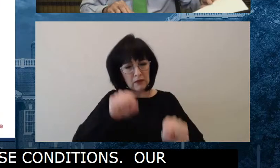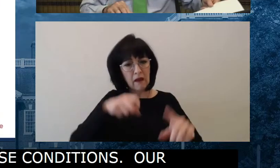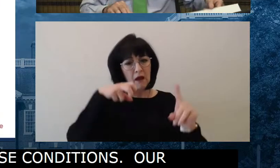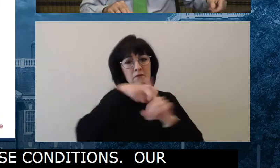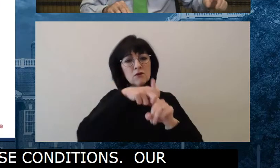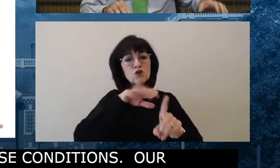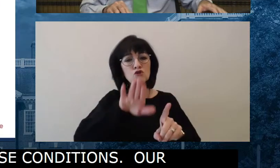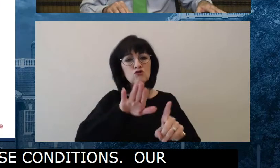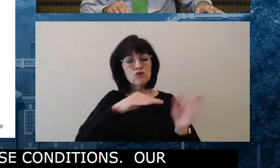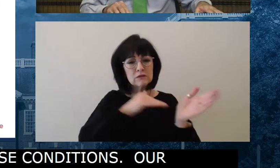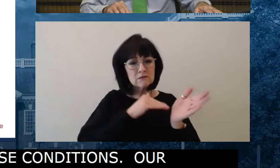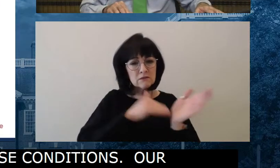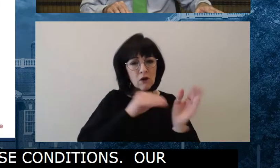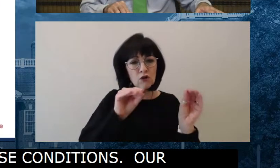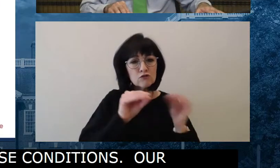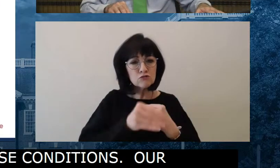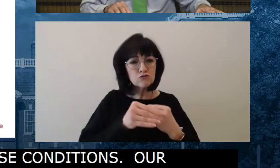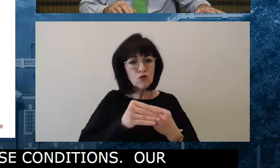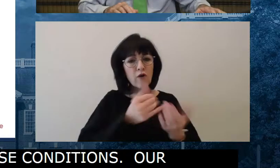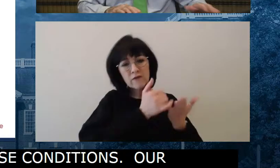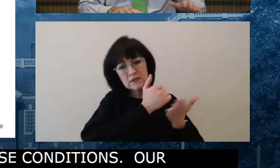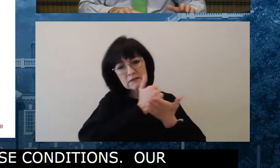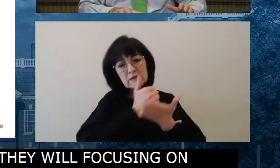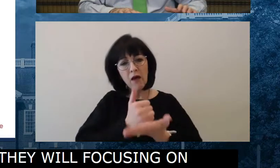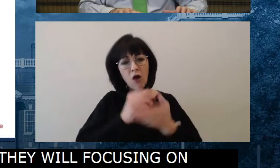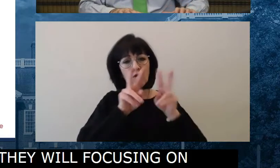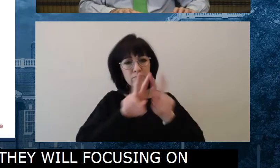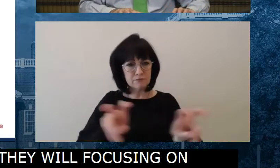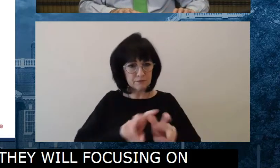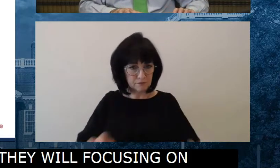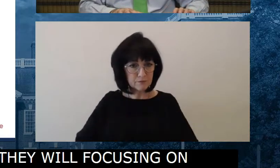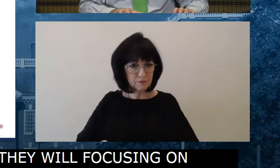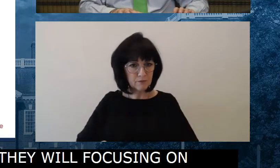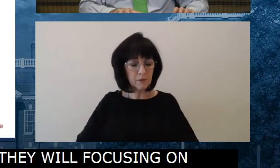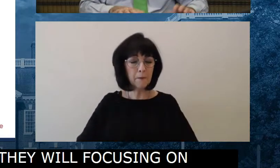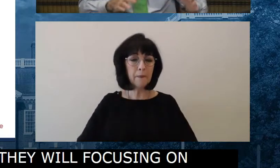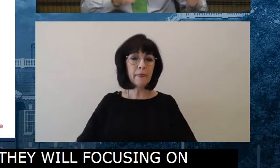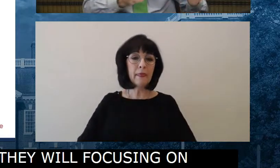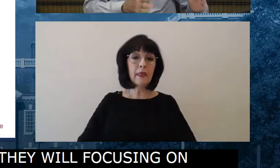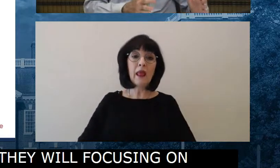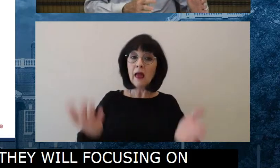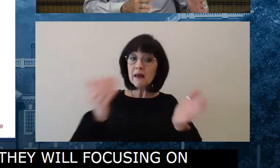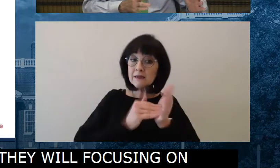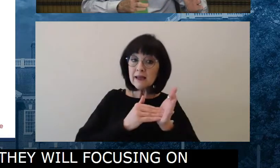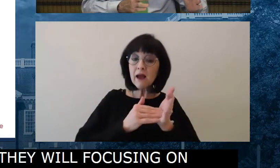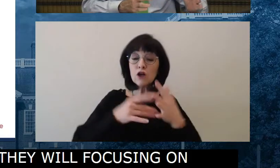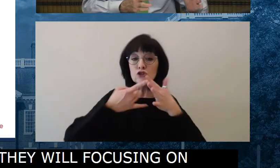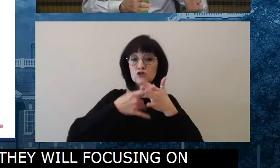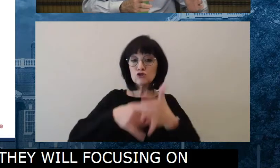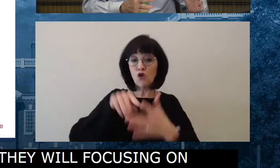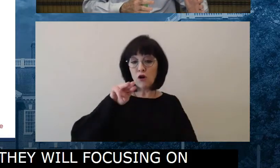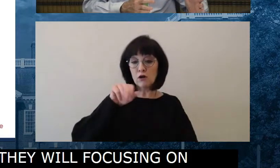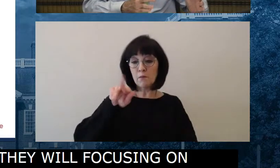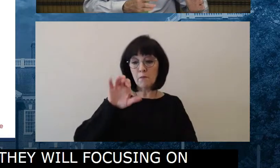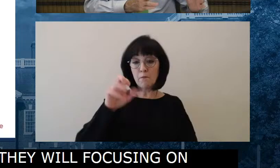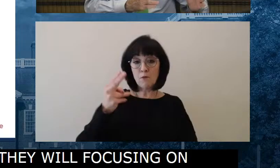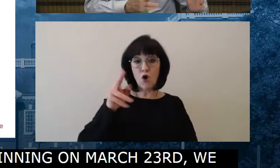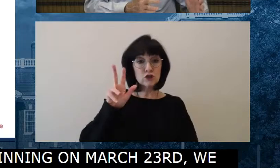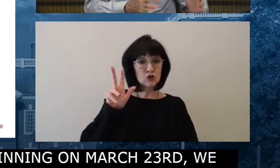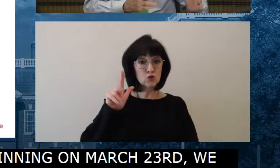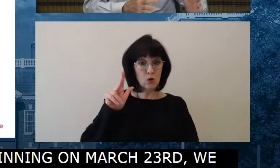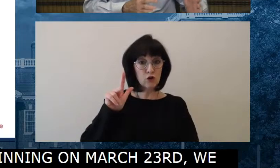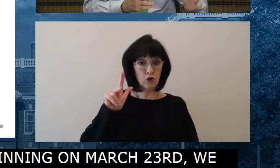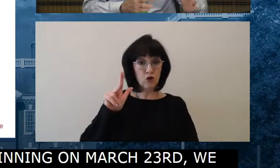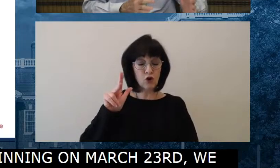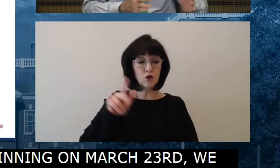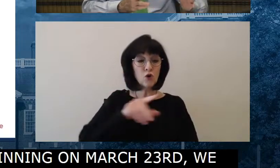those populations. And as I said, beginning on March 23rd, we will be moving, instead of our